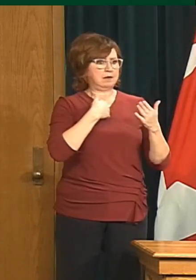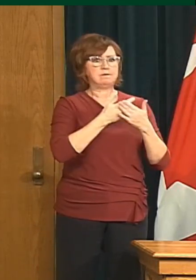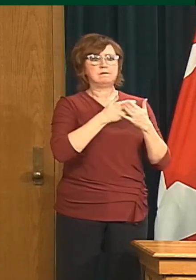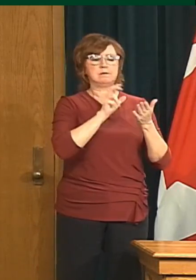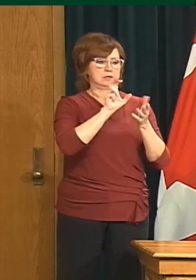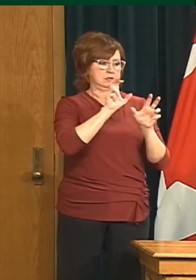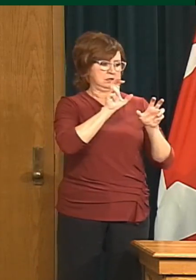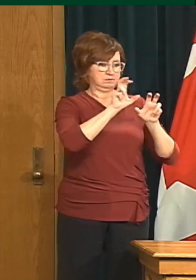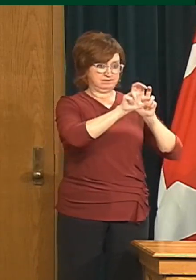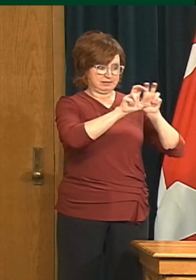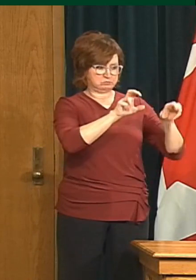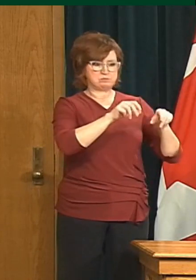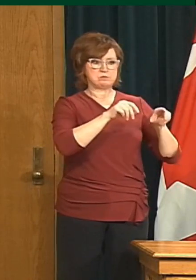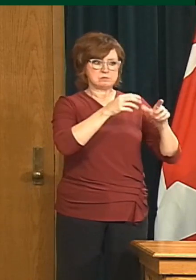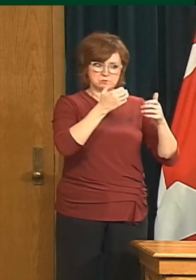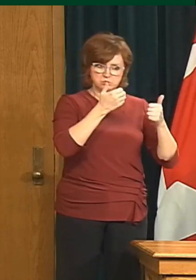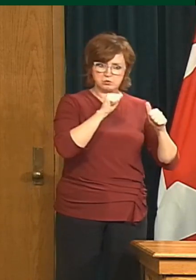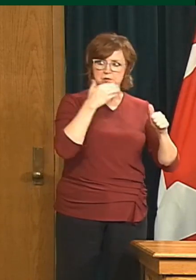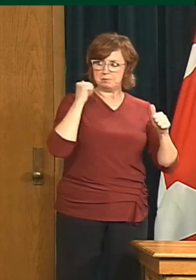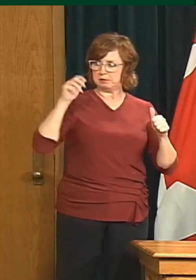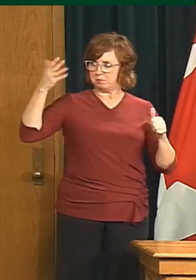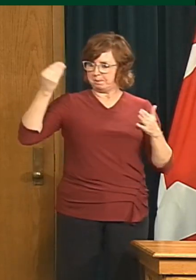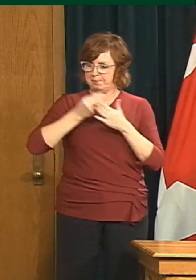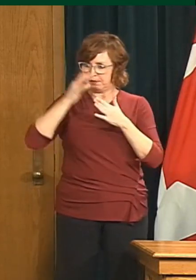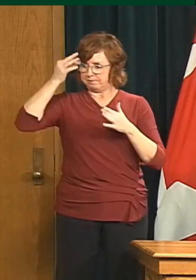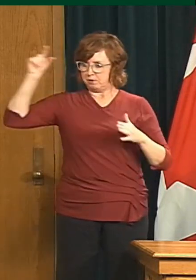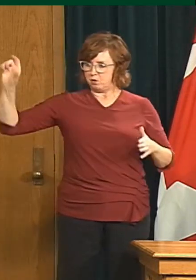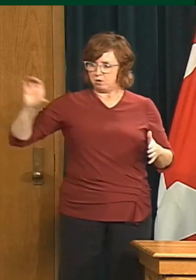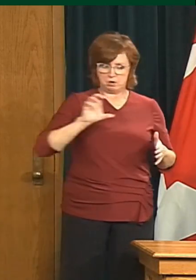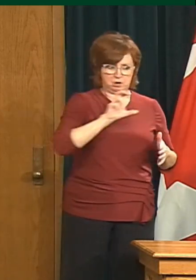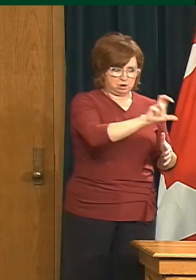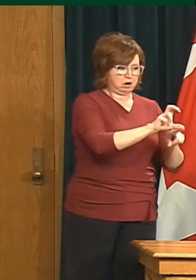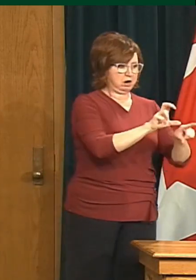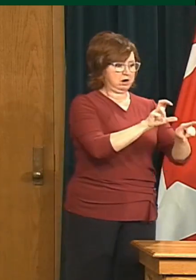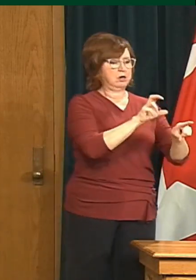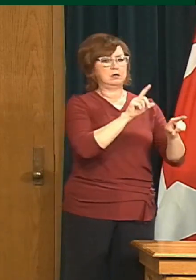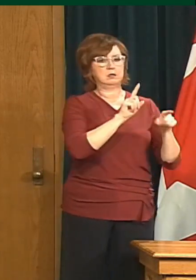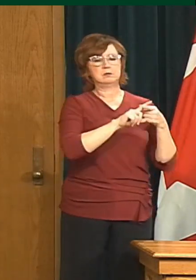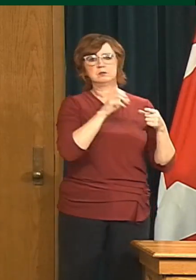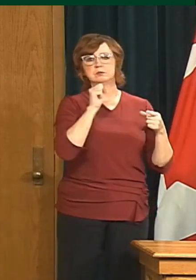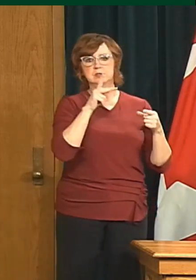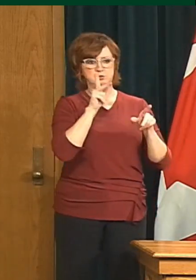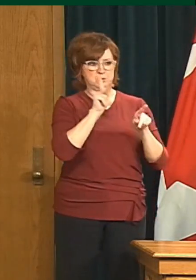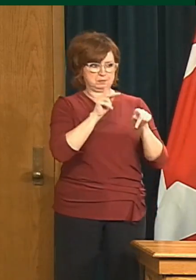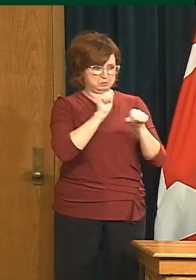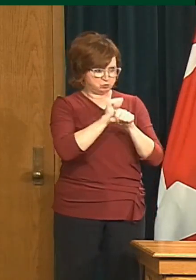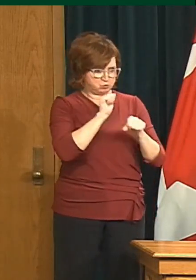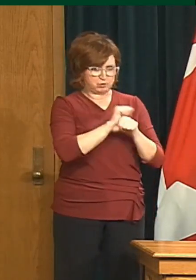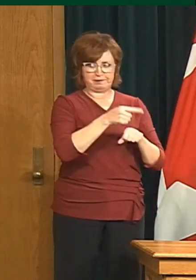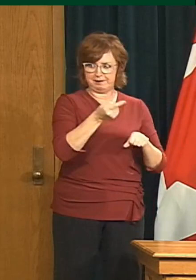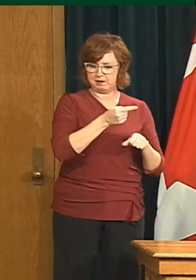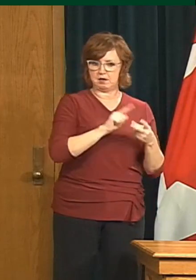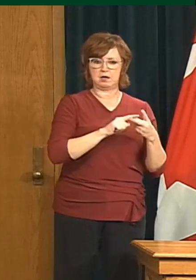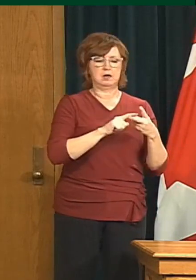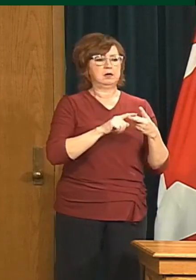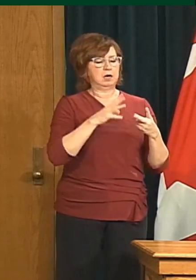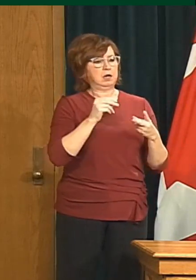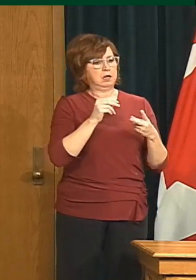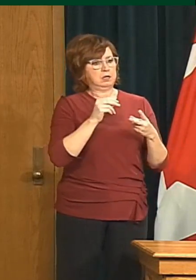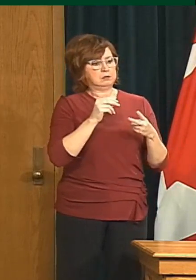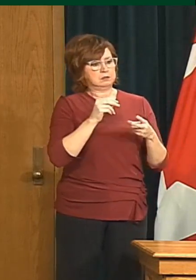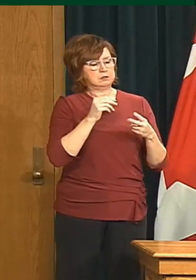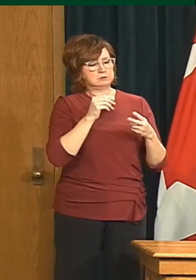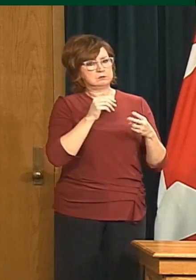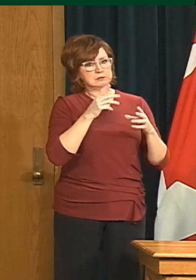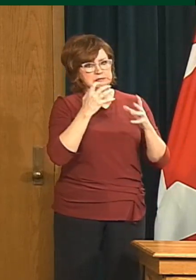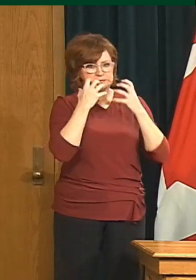be made in the very best interest of keeping Saskatchewan people working and keeping our very vibrant, and I would say one of the most sustainable